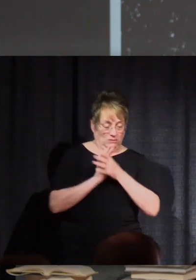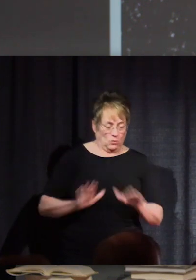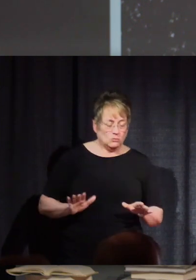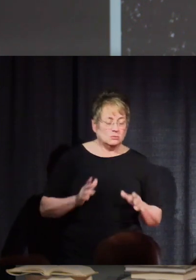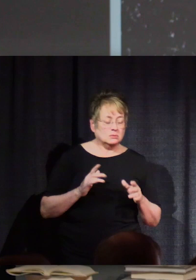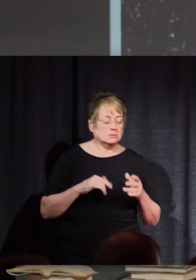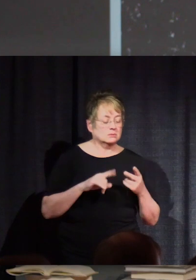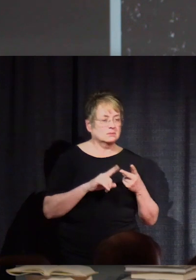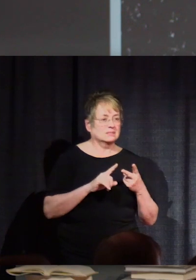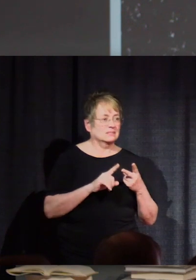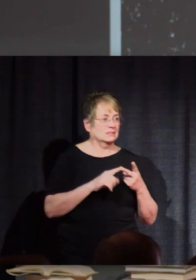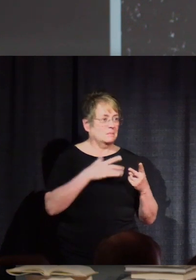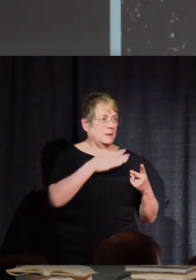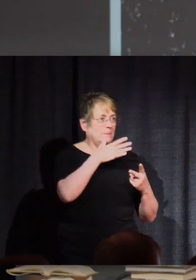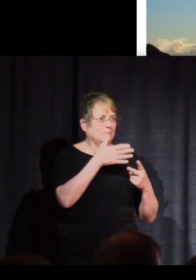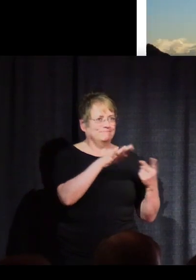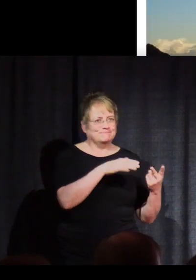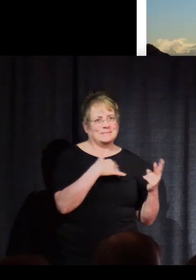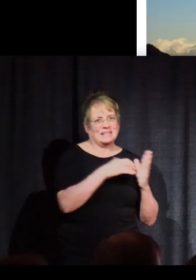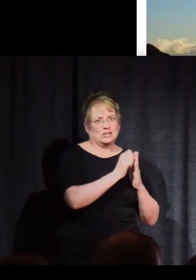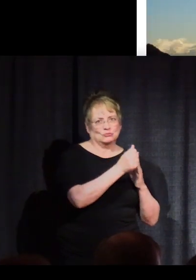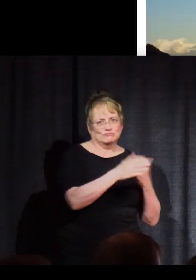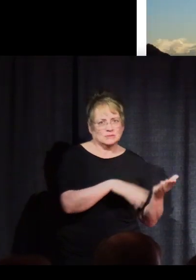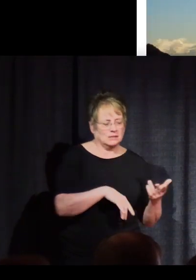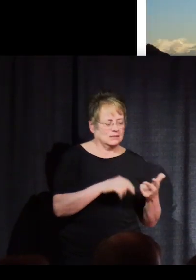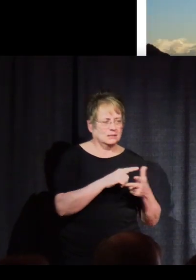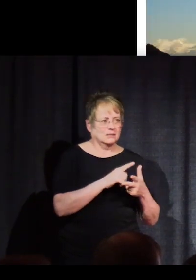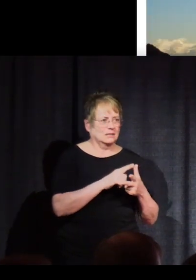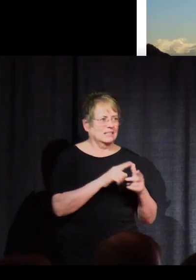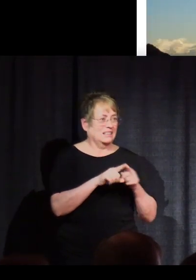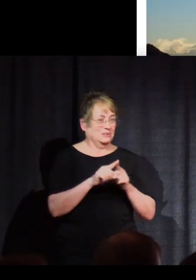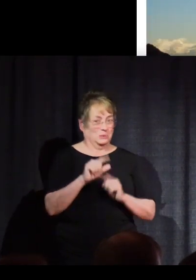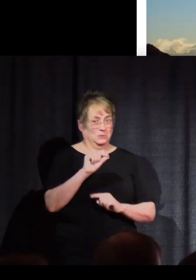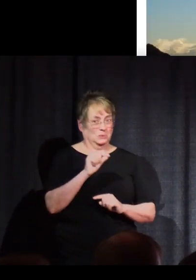divorce, losing my mom to cancer, and the national attention in